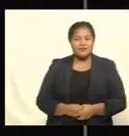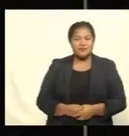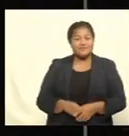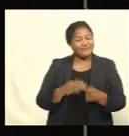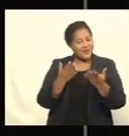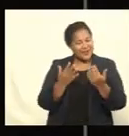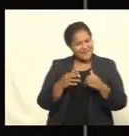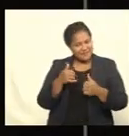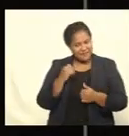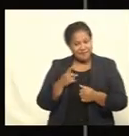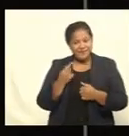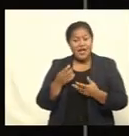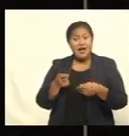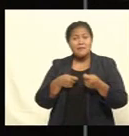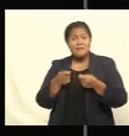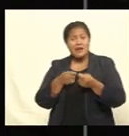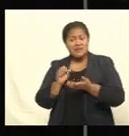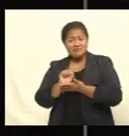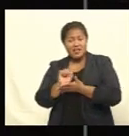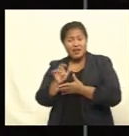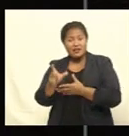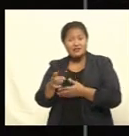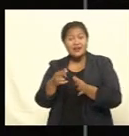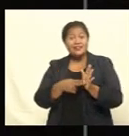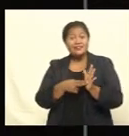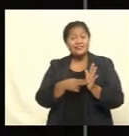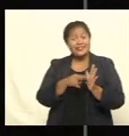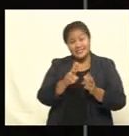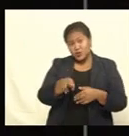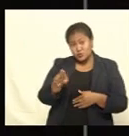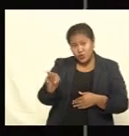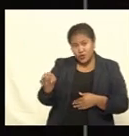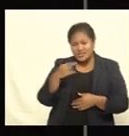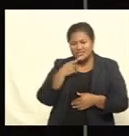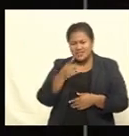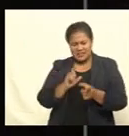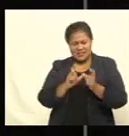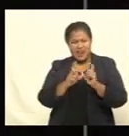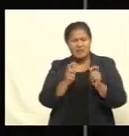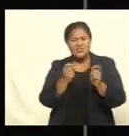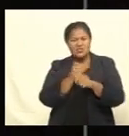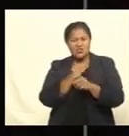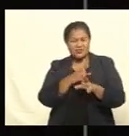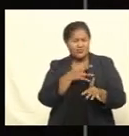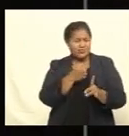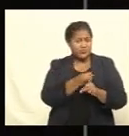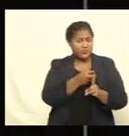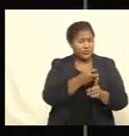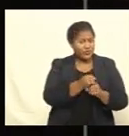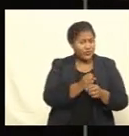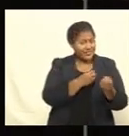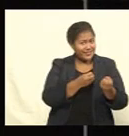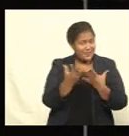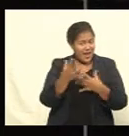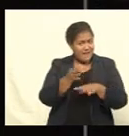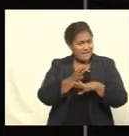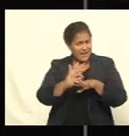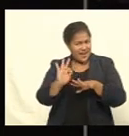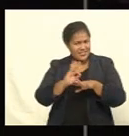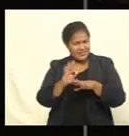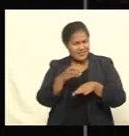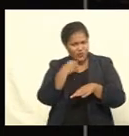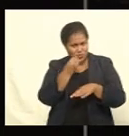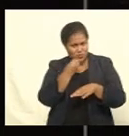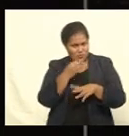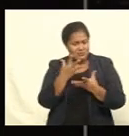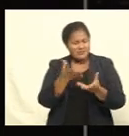Welcome back. A market vendor in Nosori, Tuta Douglas, says climate change has affected his supply of fresh produce. Douglas, who